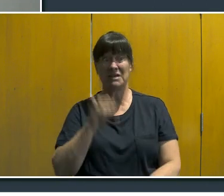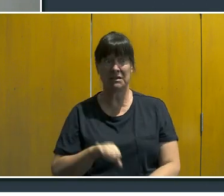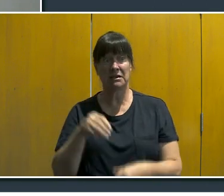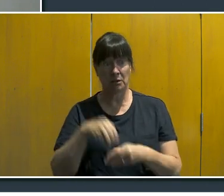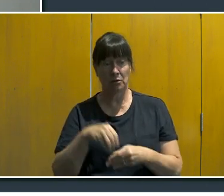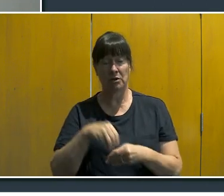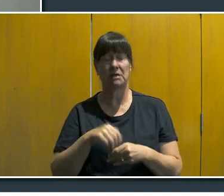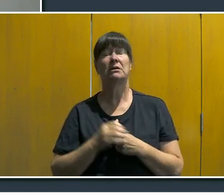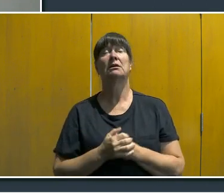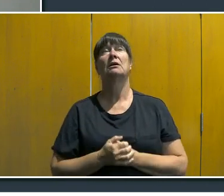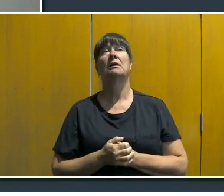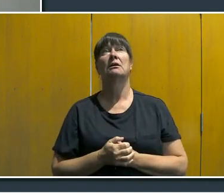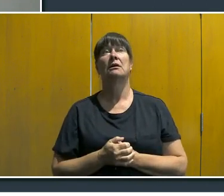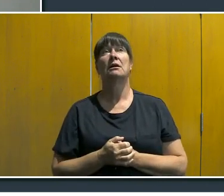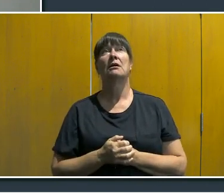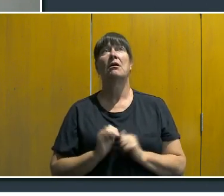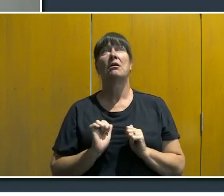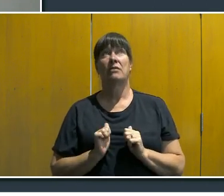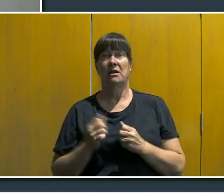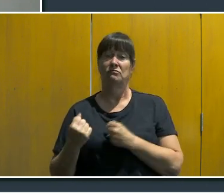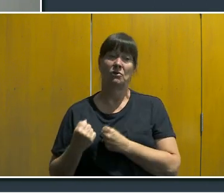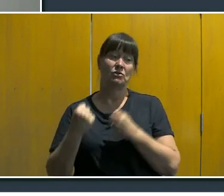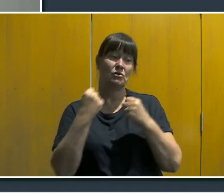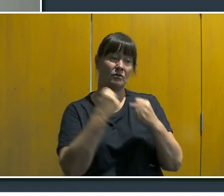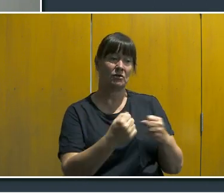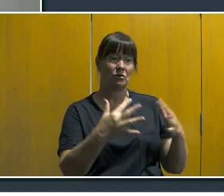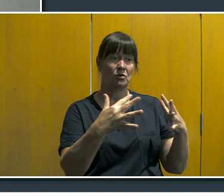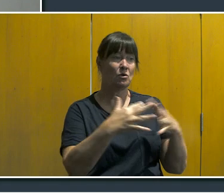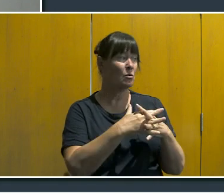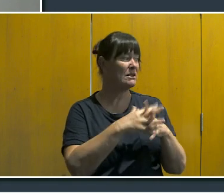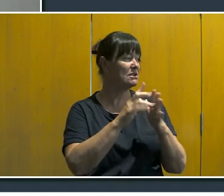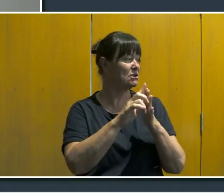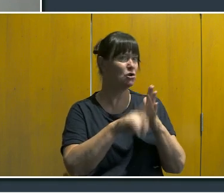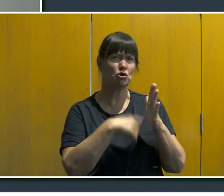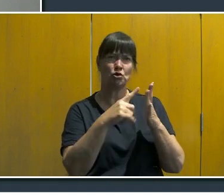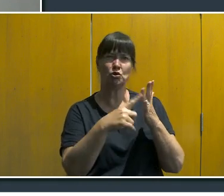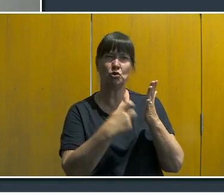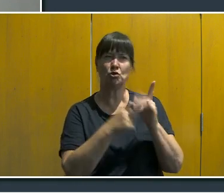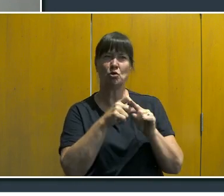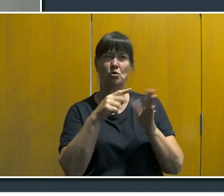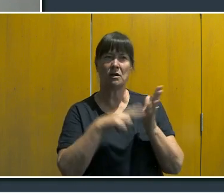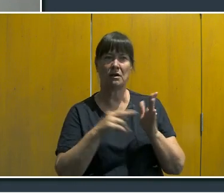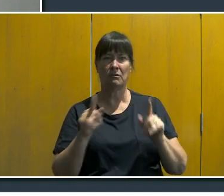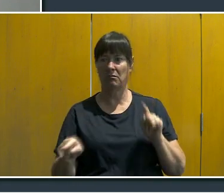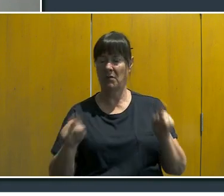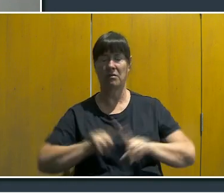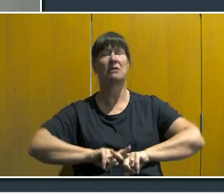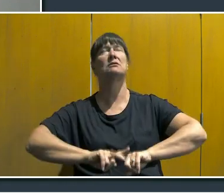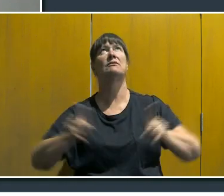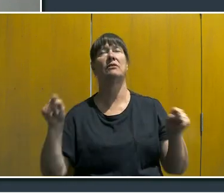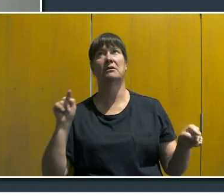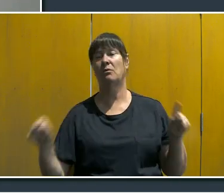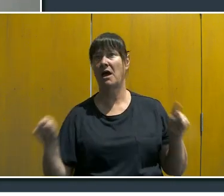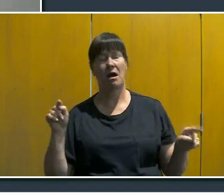And from there I went into West Shore and I had a look at West Shore, and it's a difference of chalk and cheese. And that's